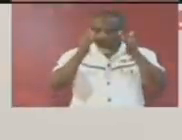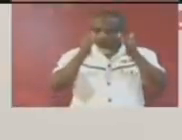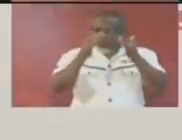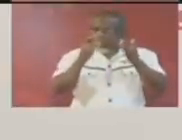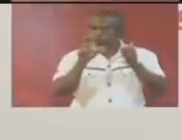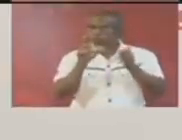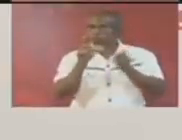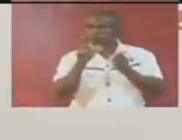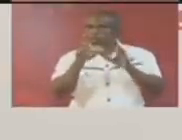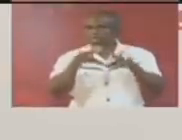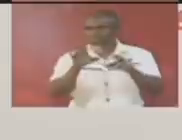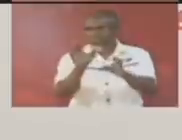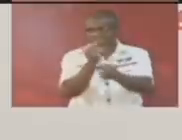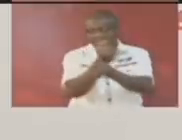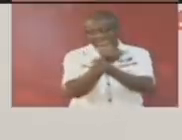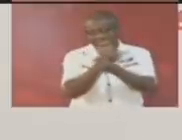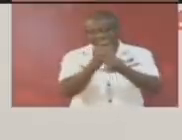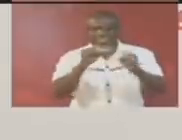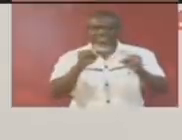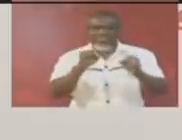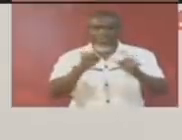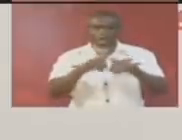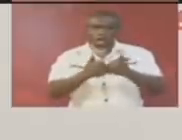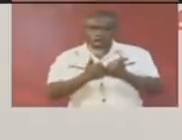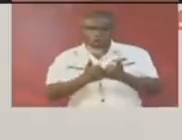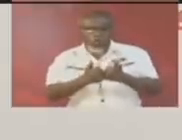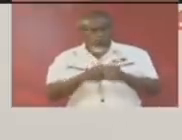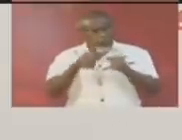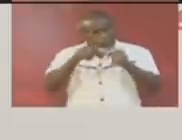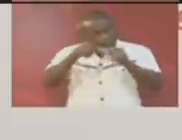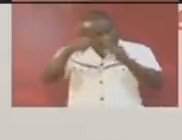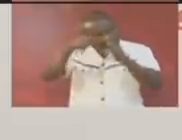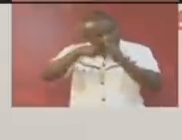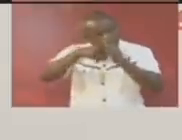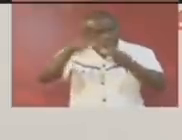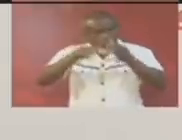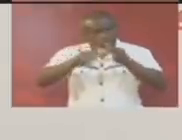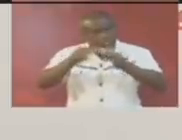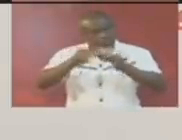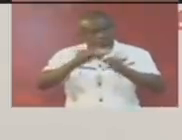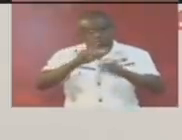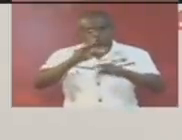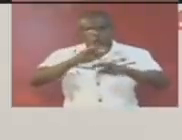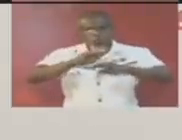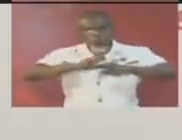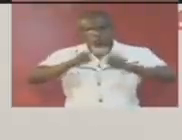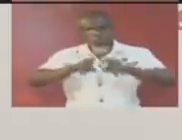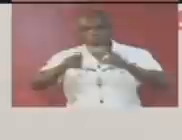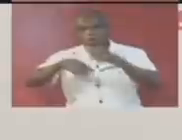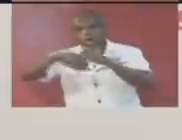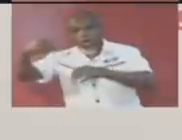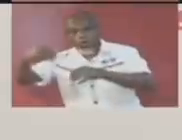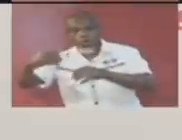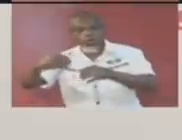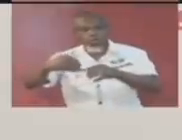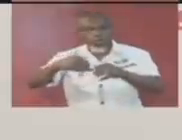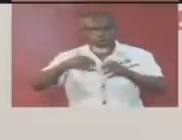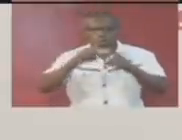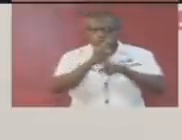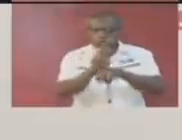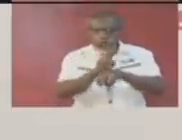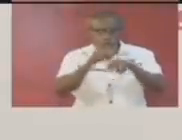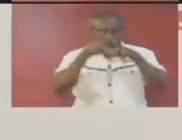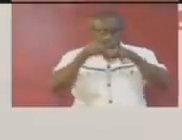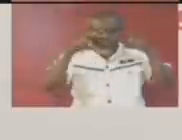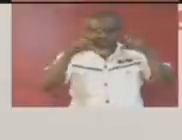do our part. It's simple. Please stay home if you don't need to go outside. And of course, wear your mask the right way